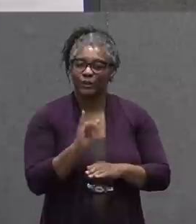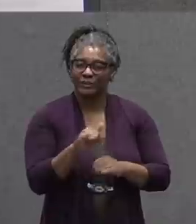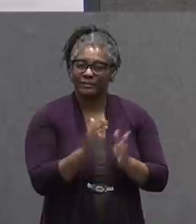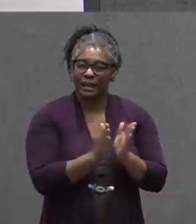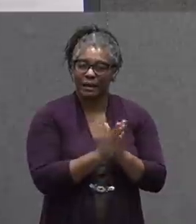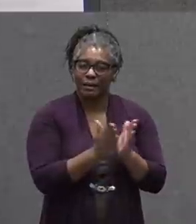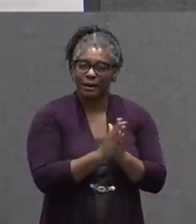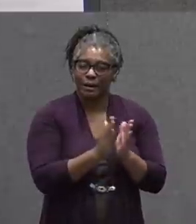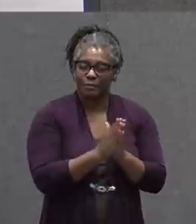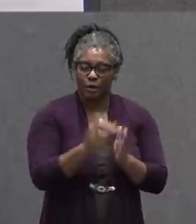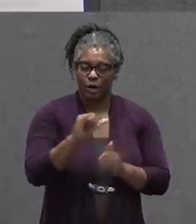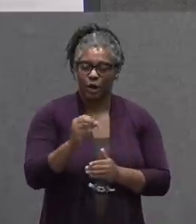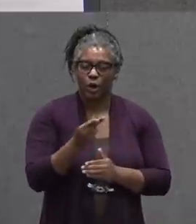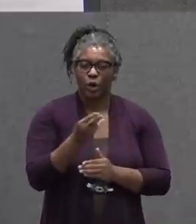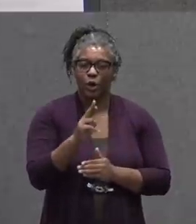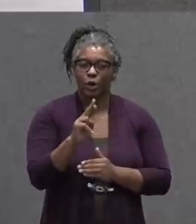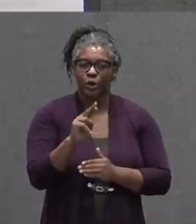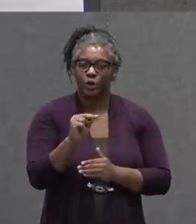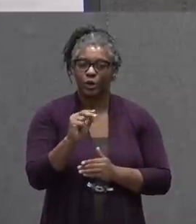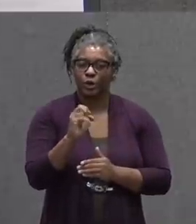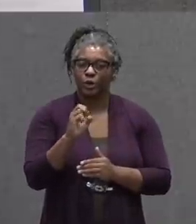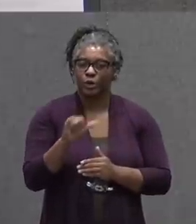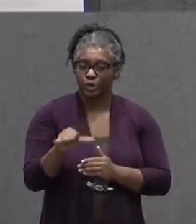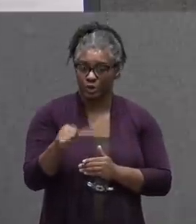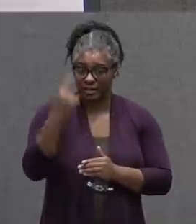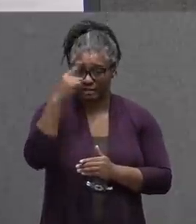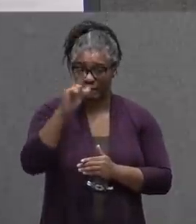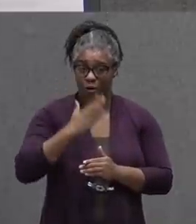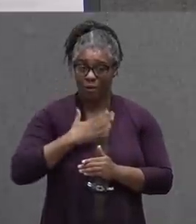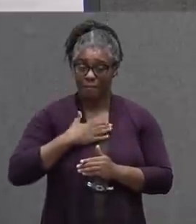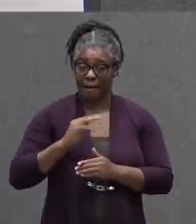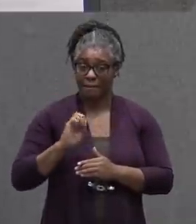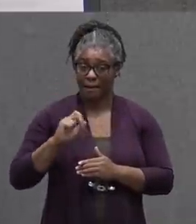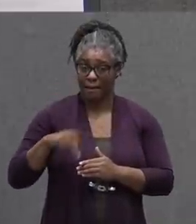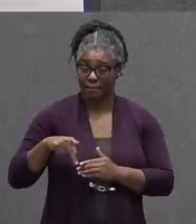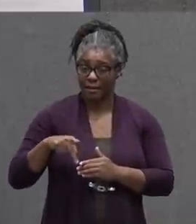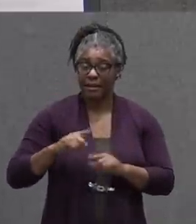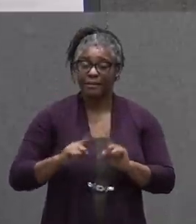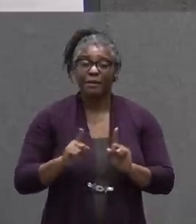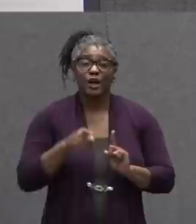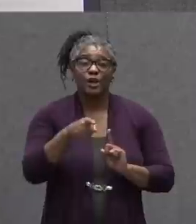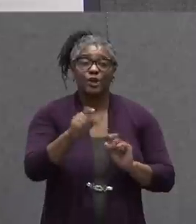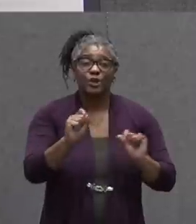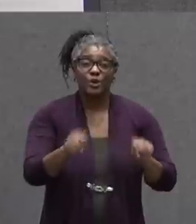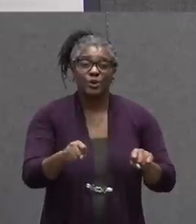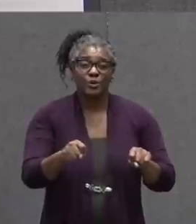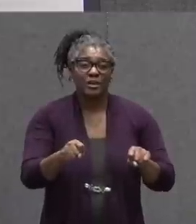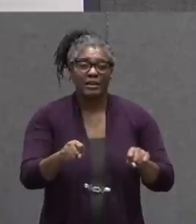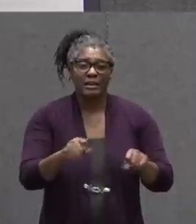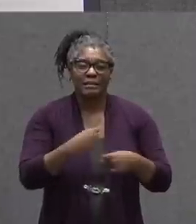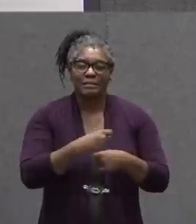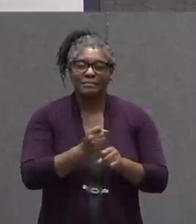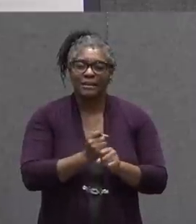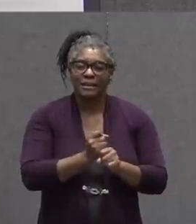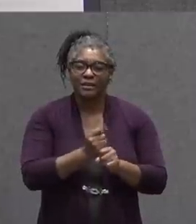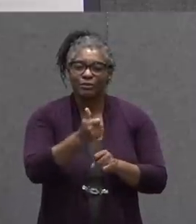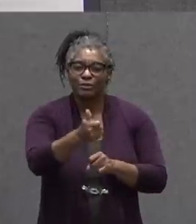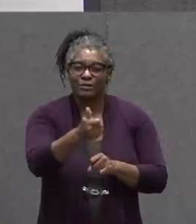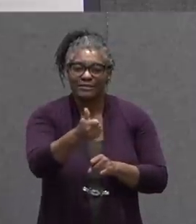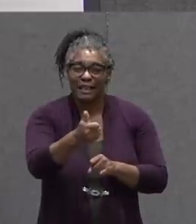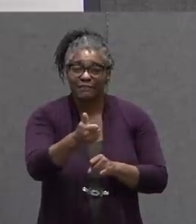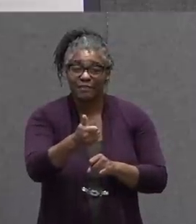of places. Some might be real, some might be completely imaginary. It's up to